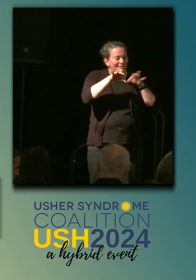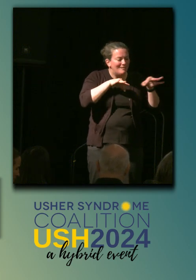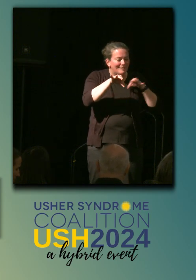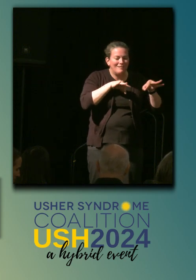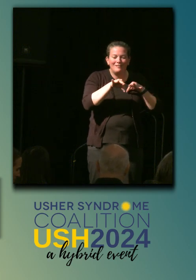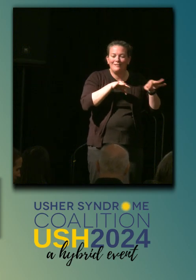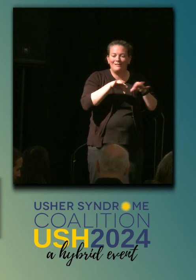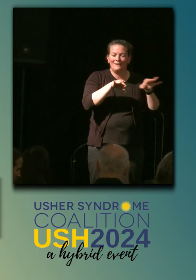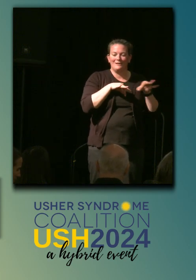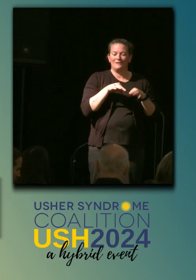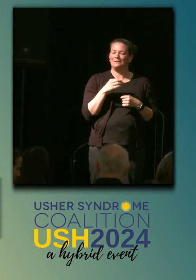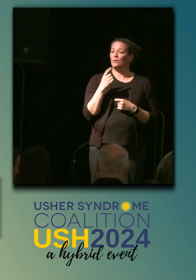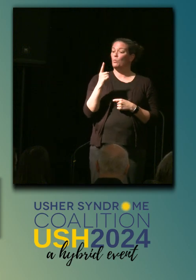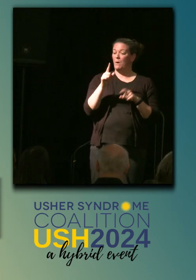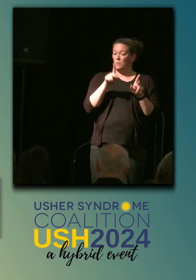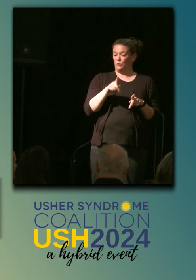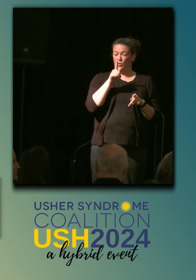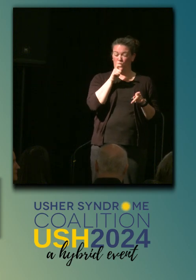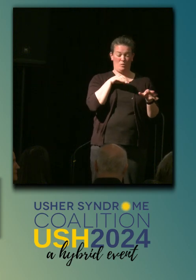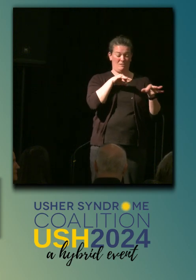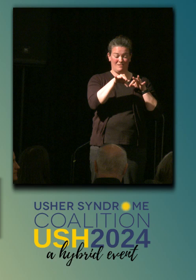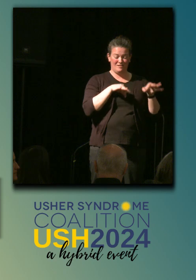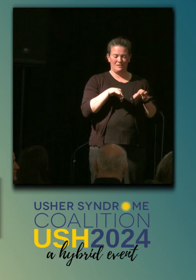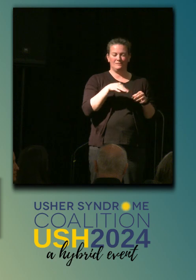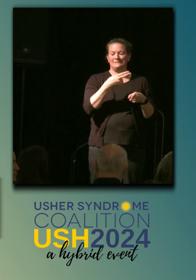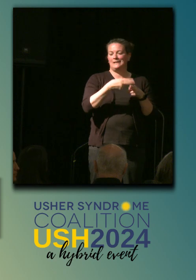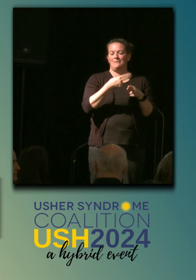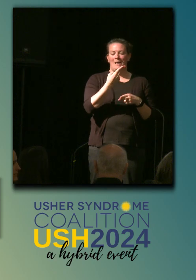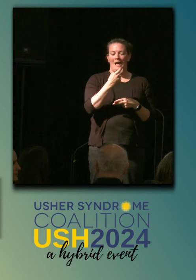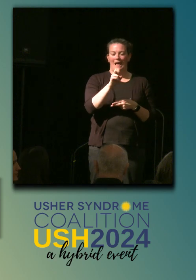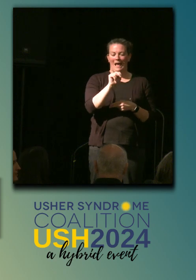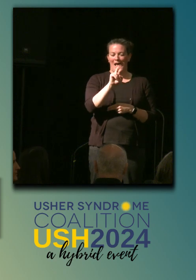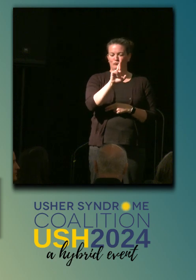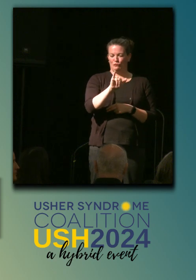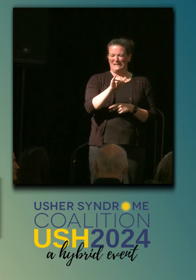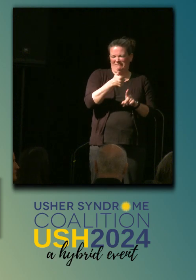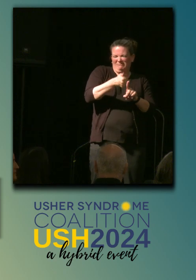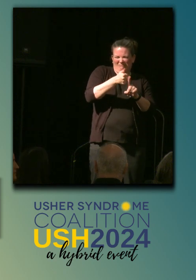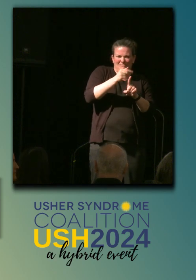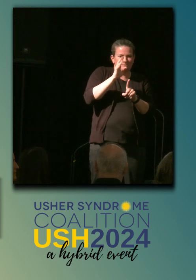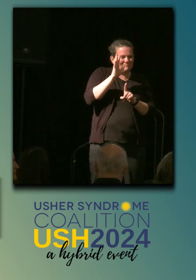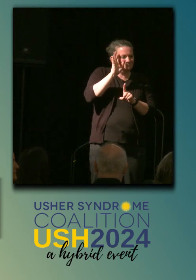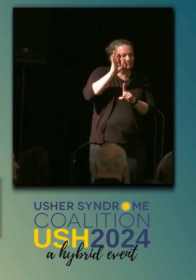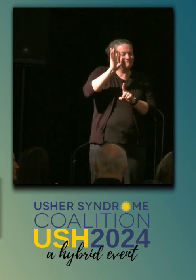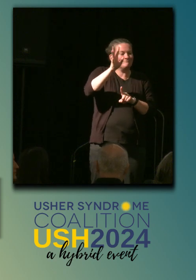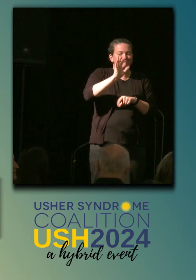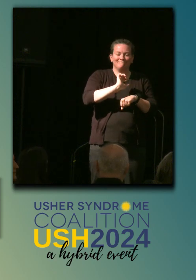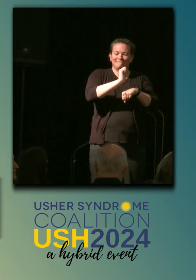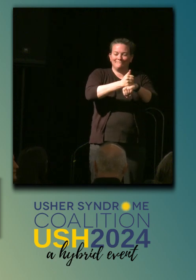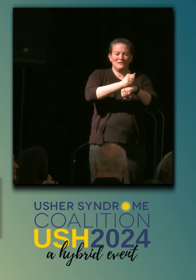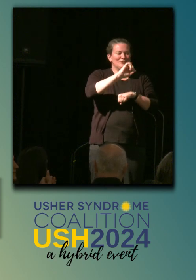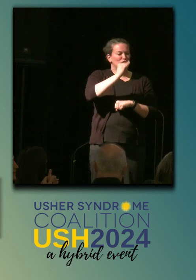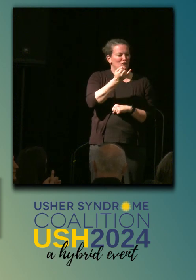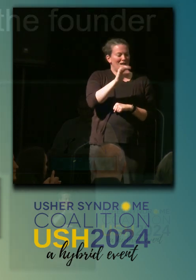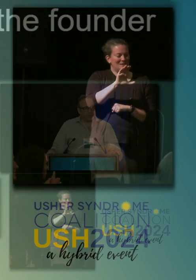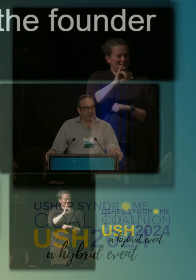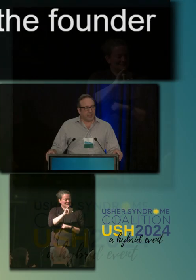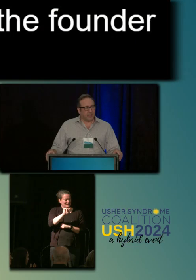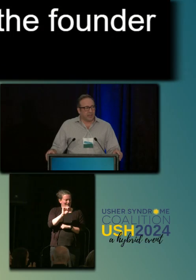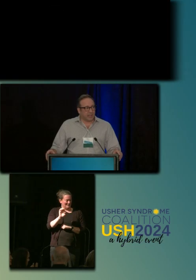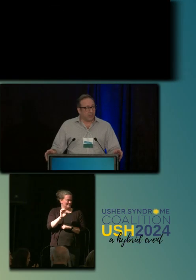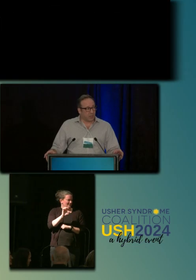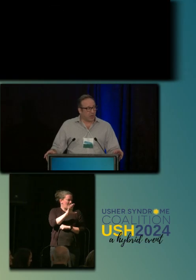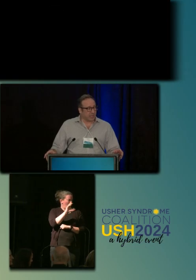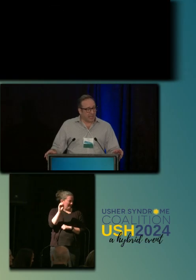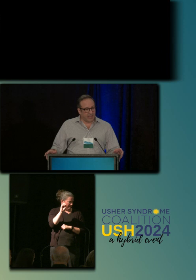Henry Klassen, who is the founder of jCyte, along with his partner and his wife, Jing Yang. jCyte is an extraordinarily exciting company,